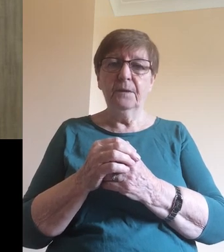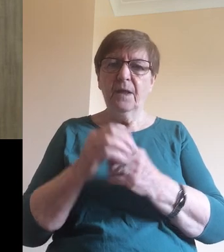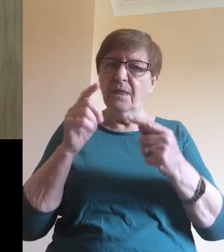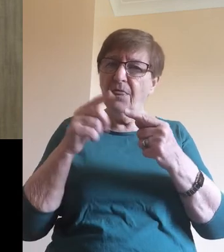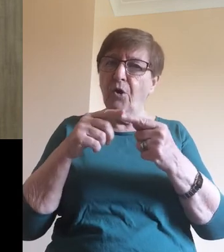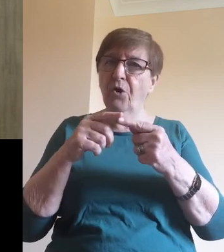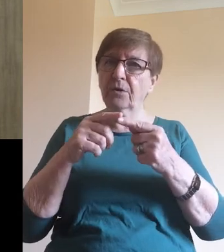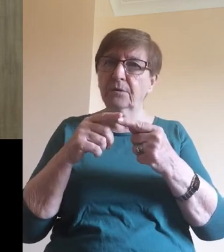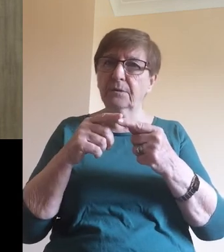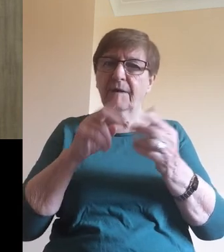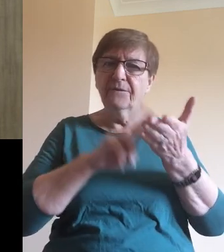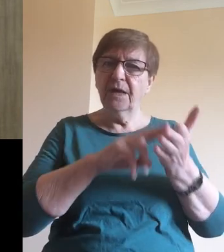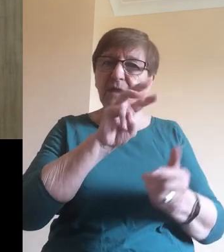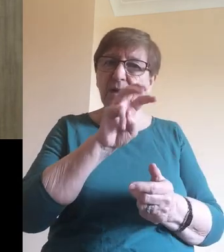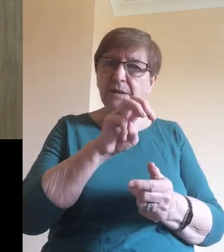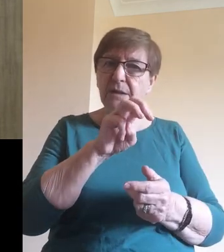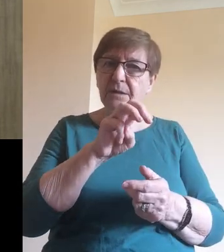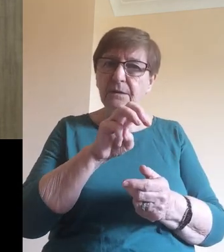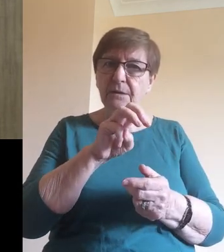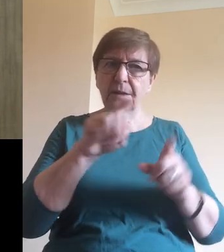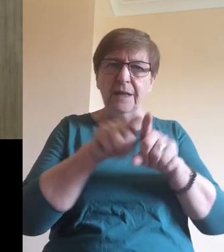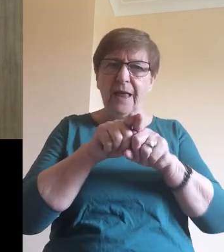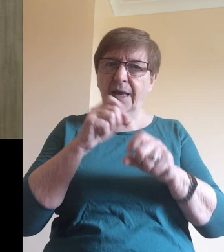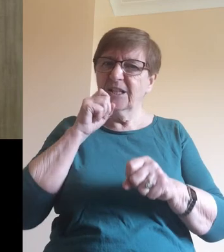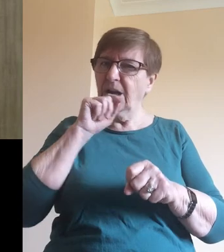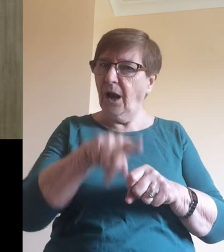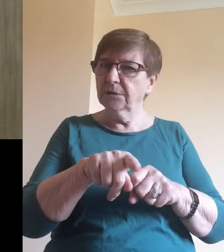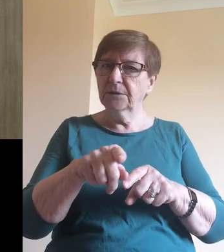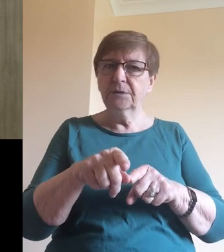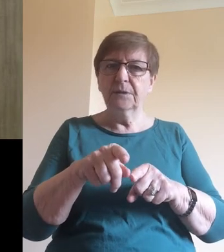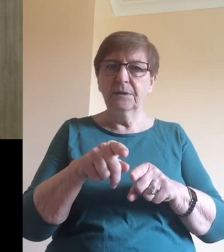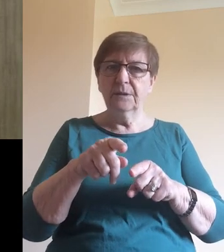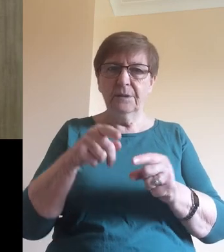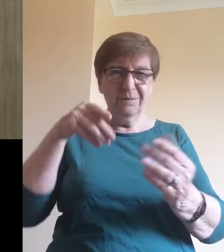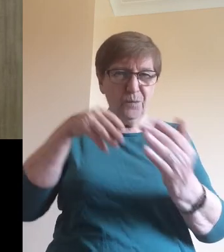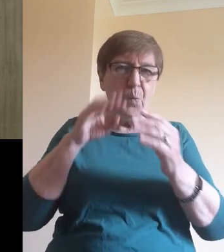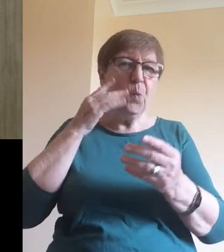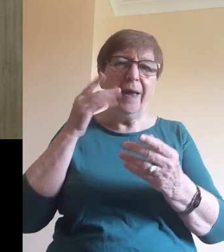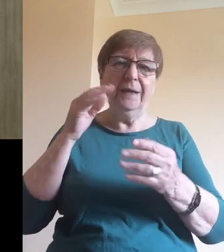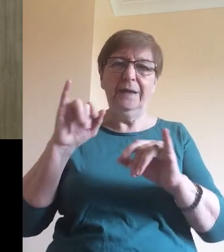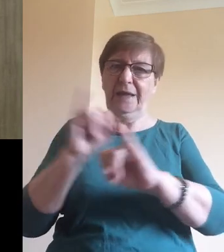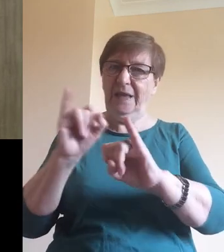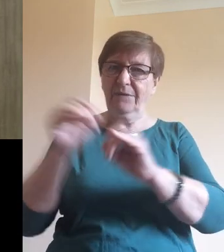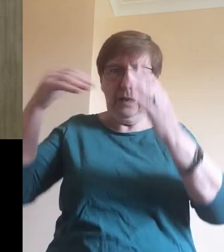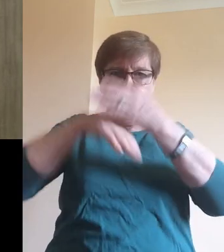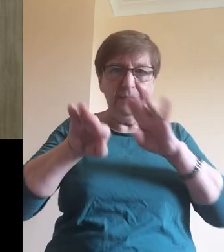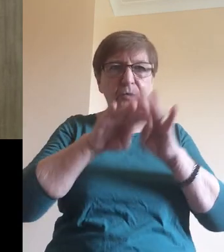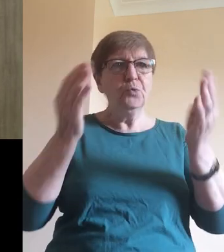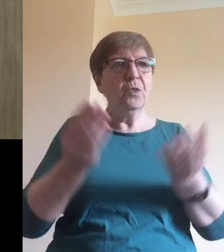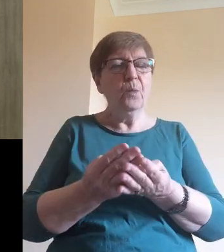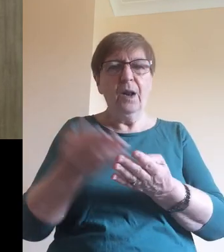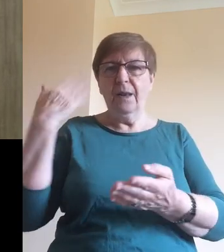bush, verse 13, represents the curse, the intrusion of evil into the world. See that back